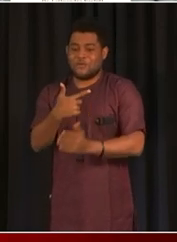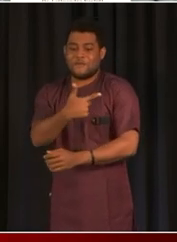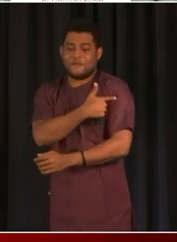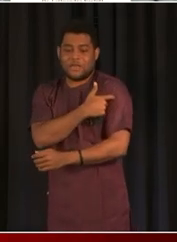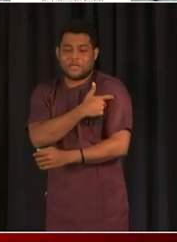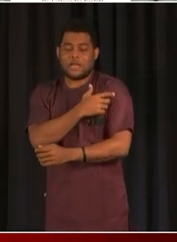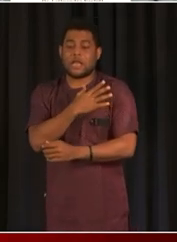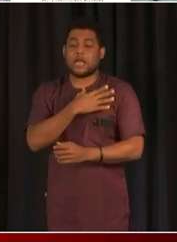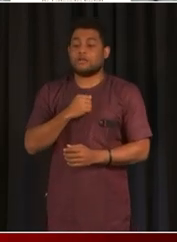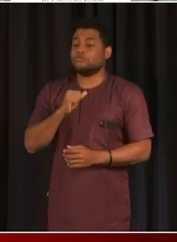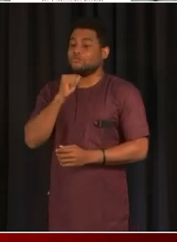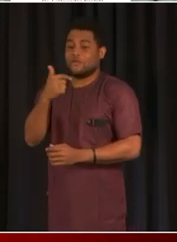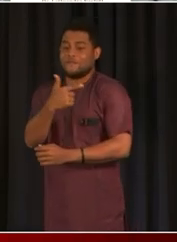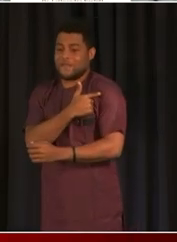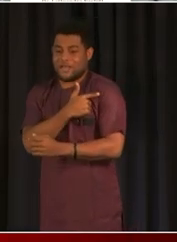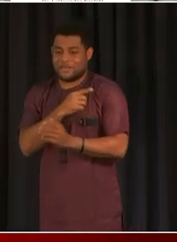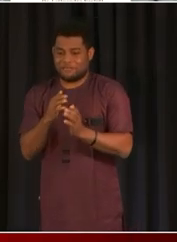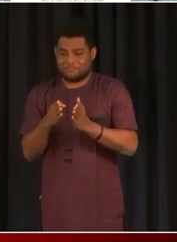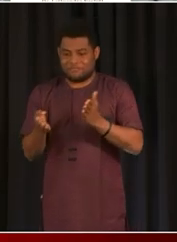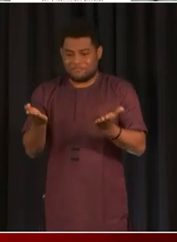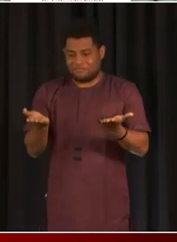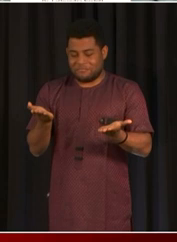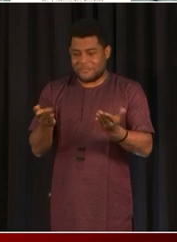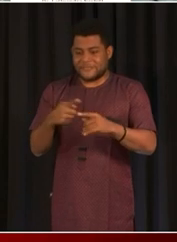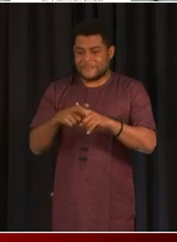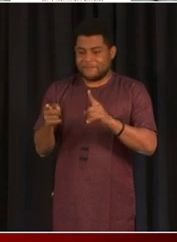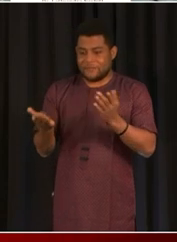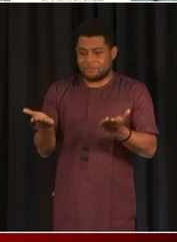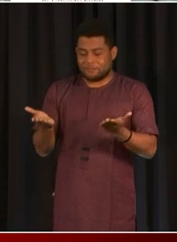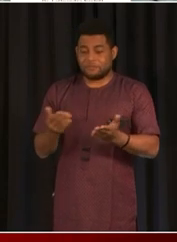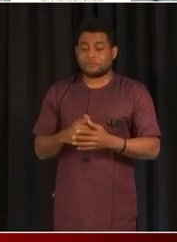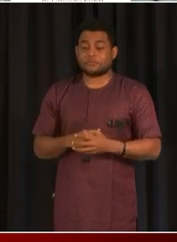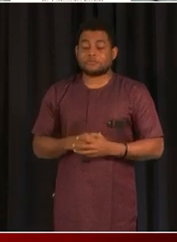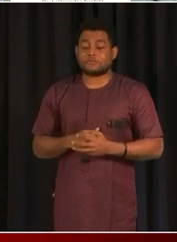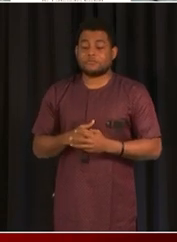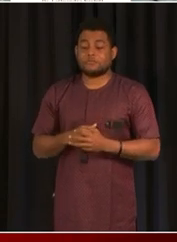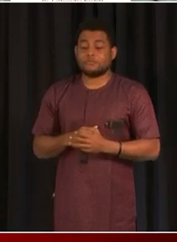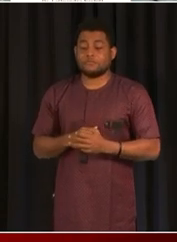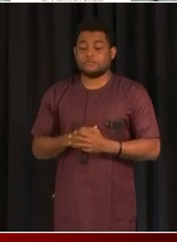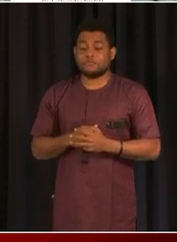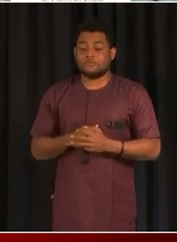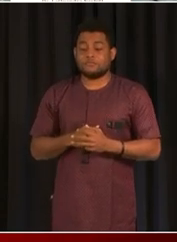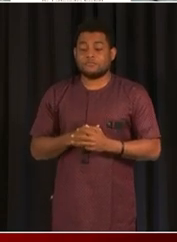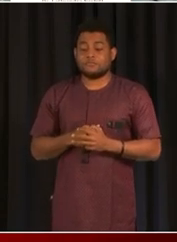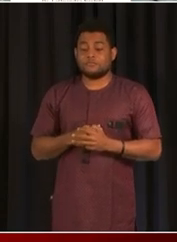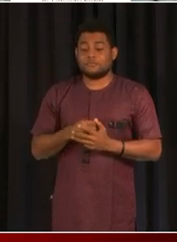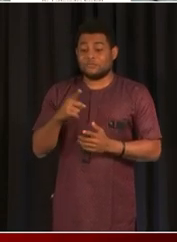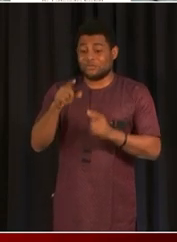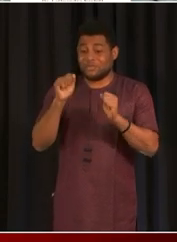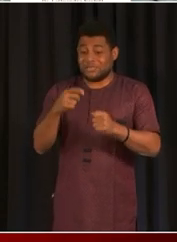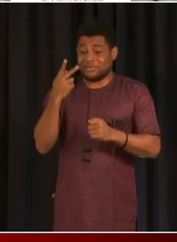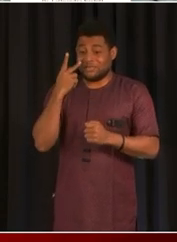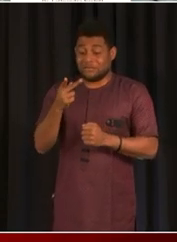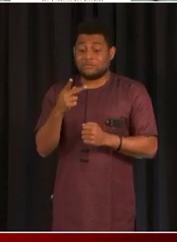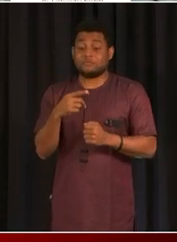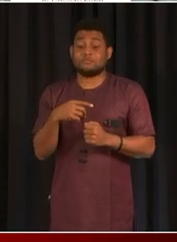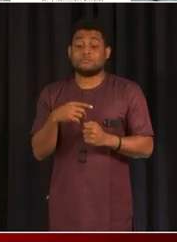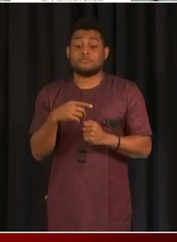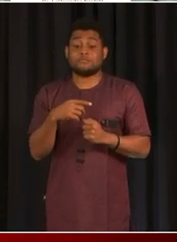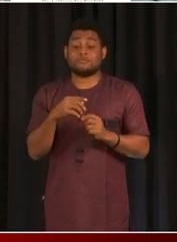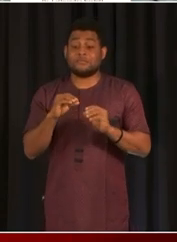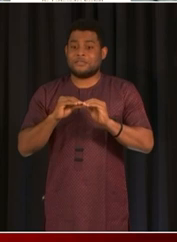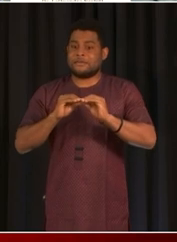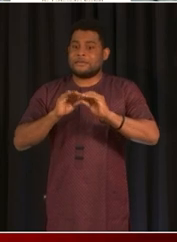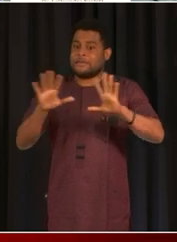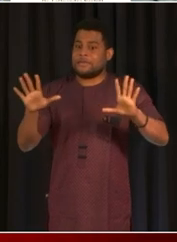unvaccinated individuals. And we've also calculated a daily case rate for both groups. You can see here that clearly the vast majority of